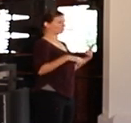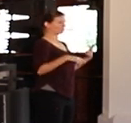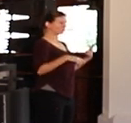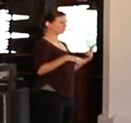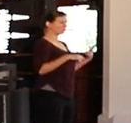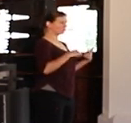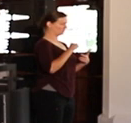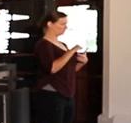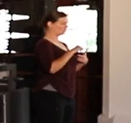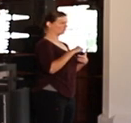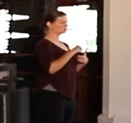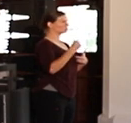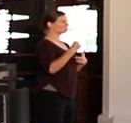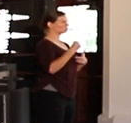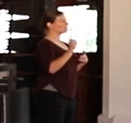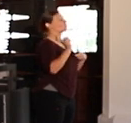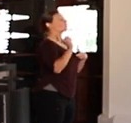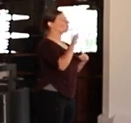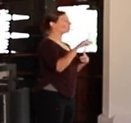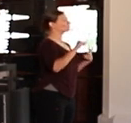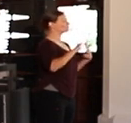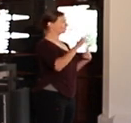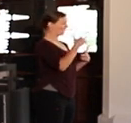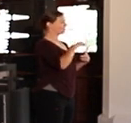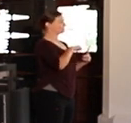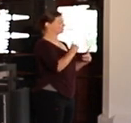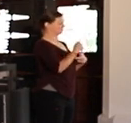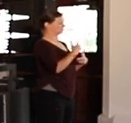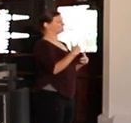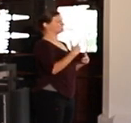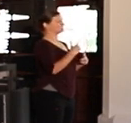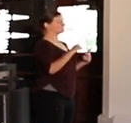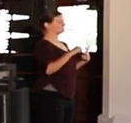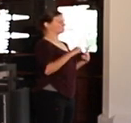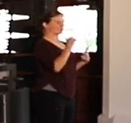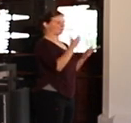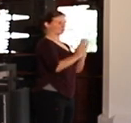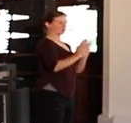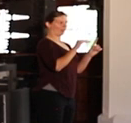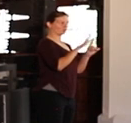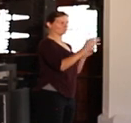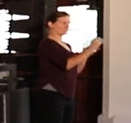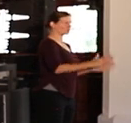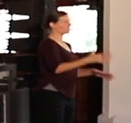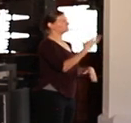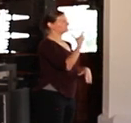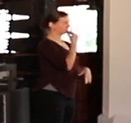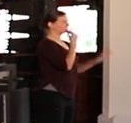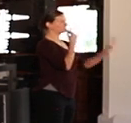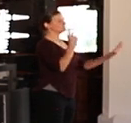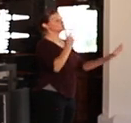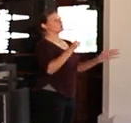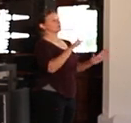G. So the first one is what? All right, okay, we're not going to ask the orientation leaders who've been here to answer. So now